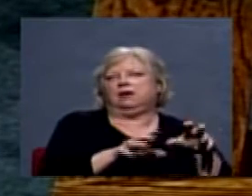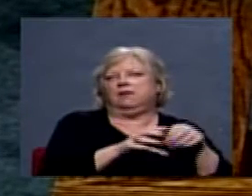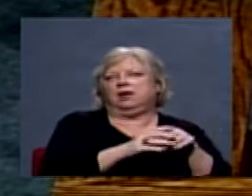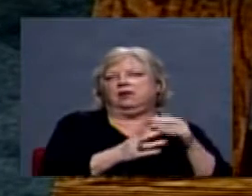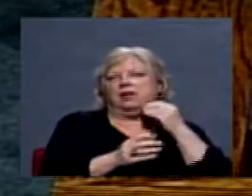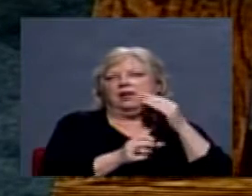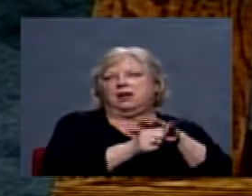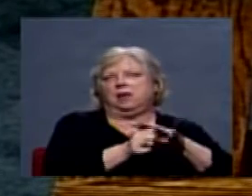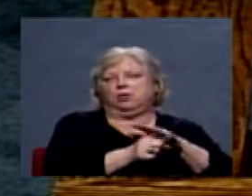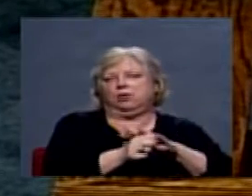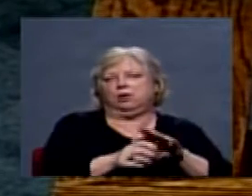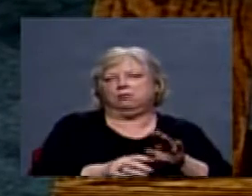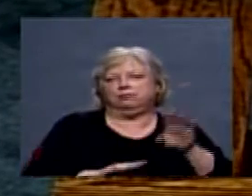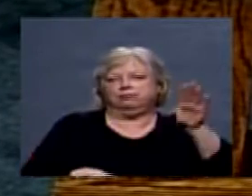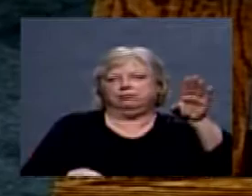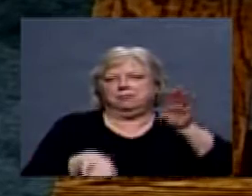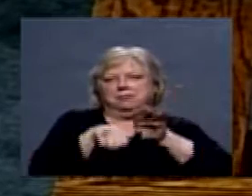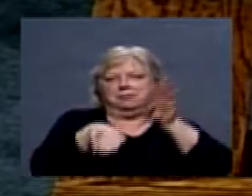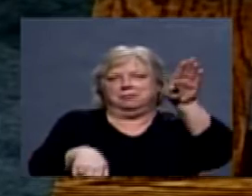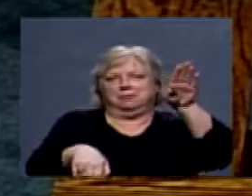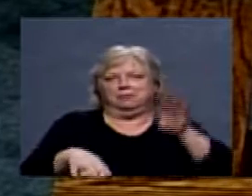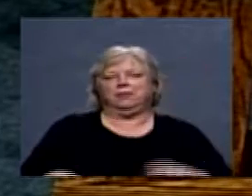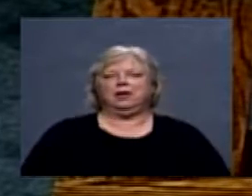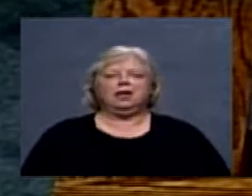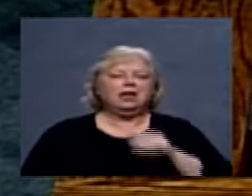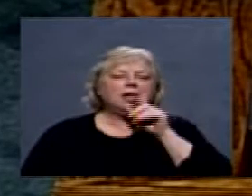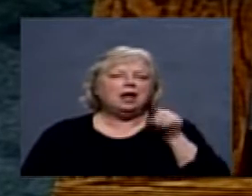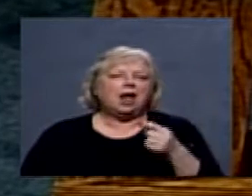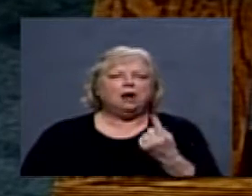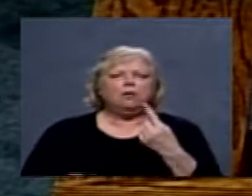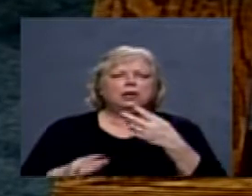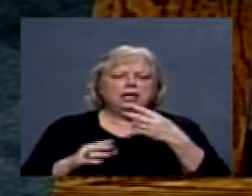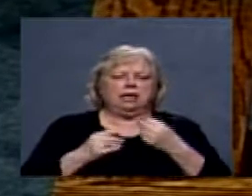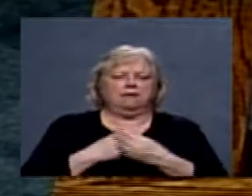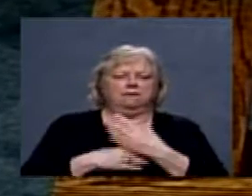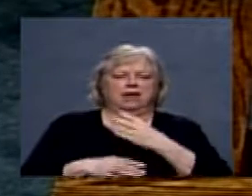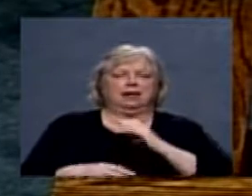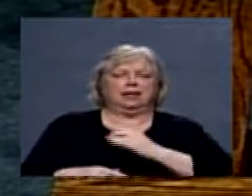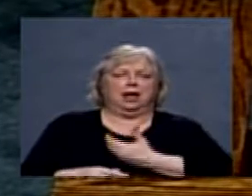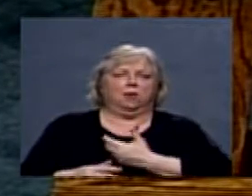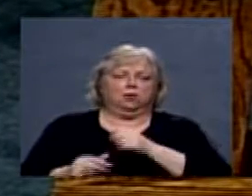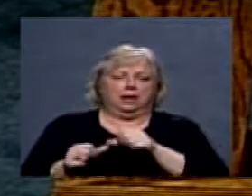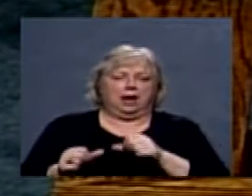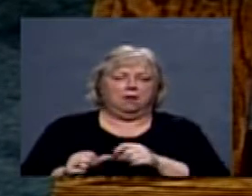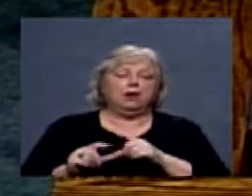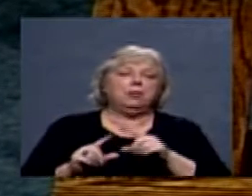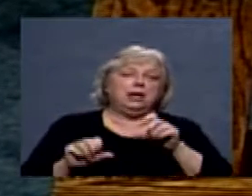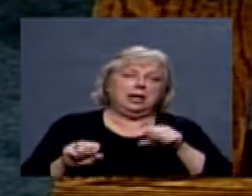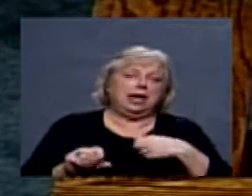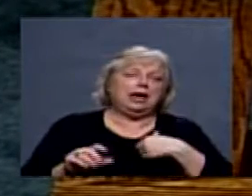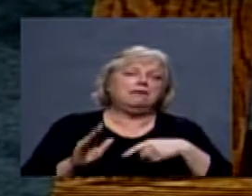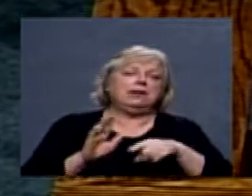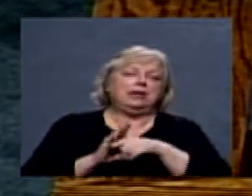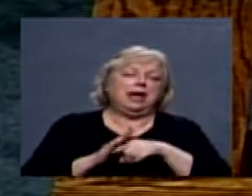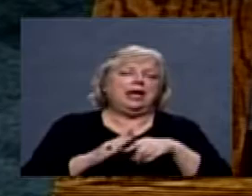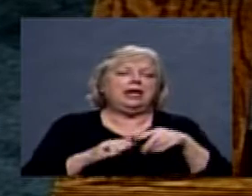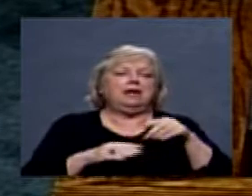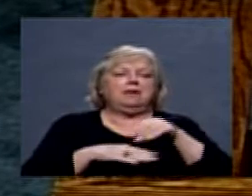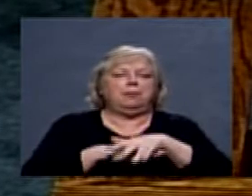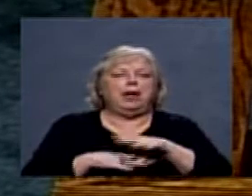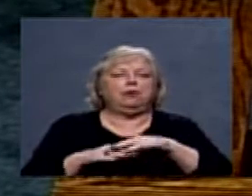Please keep in mind, this does not only affect the community within the Hicks interurban neighborhood. It could also have a negative impact on the Good